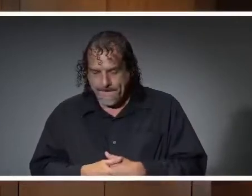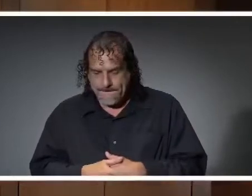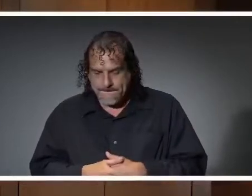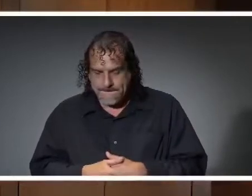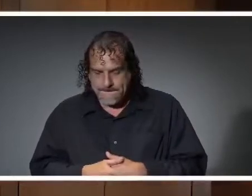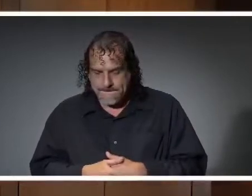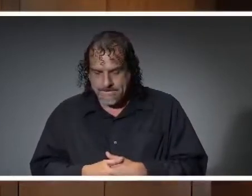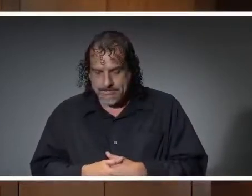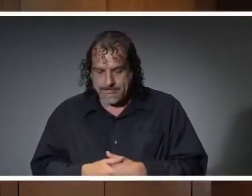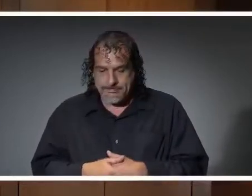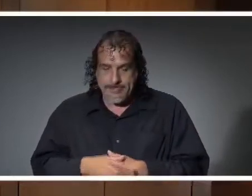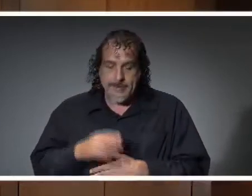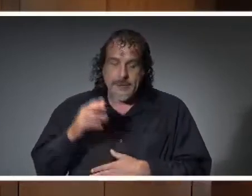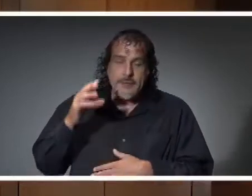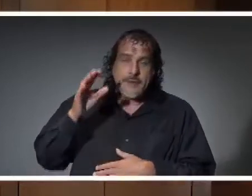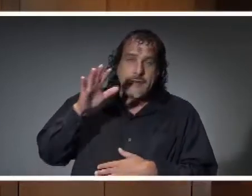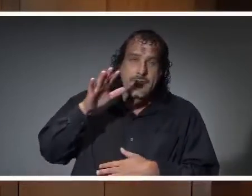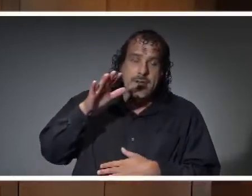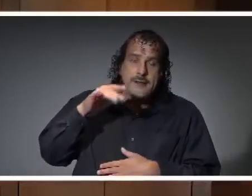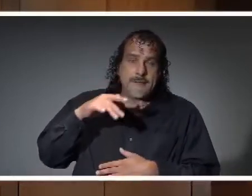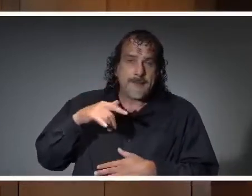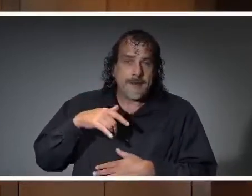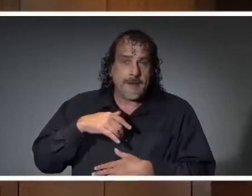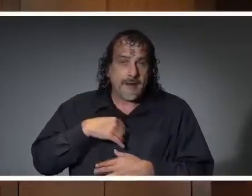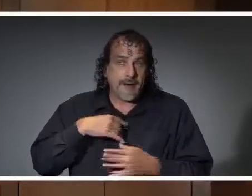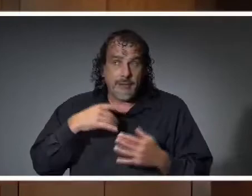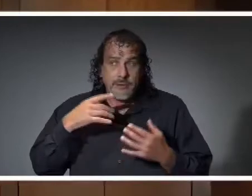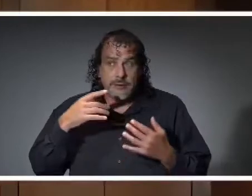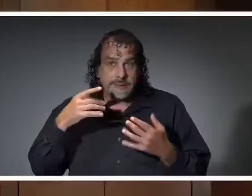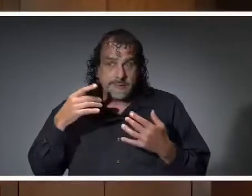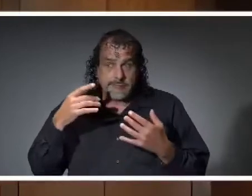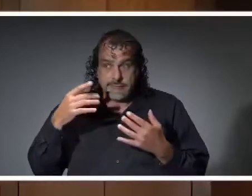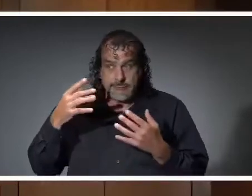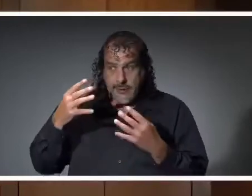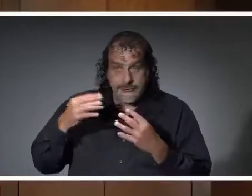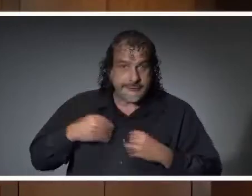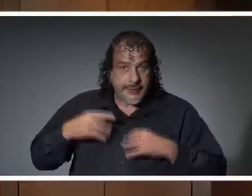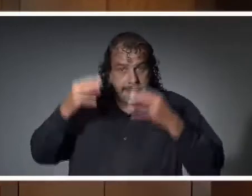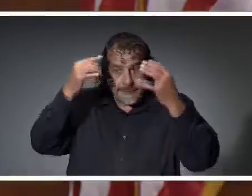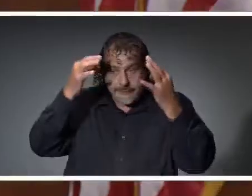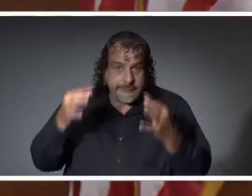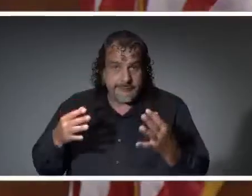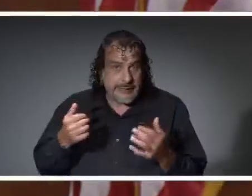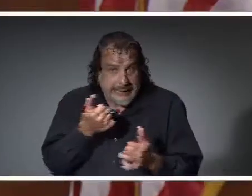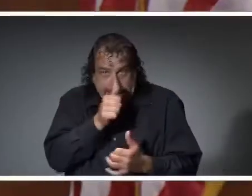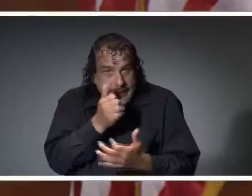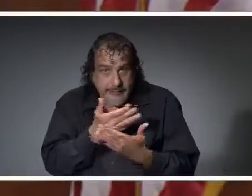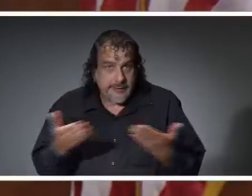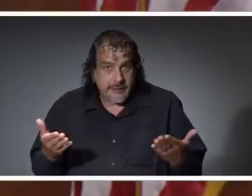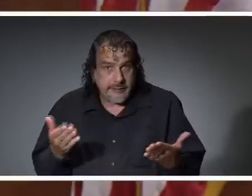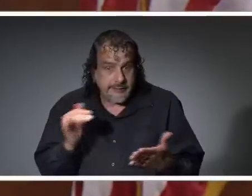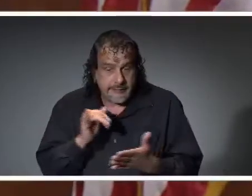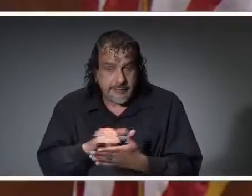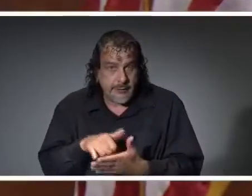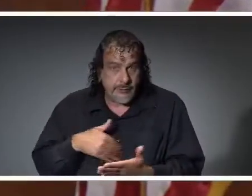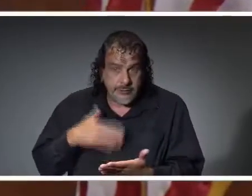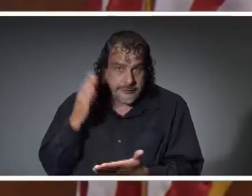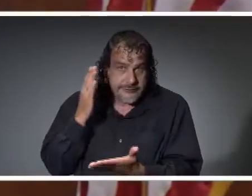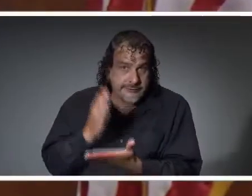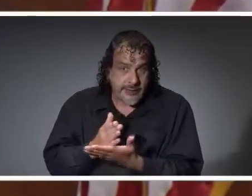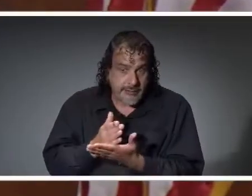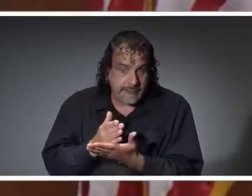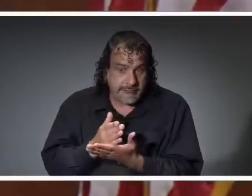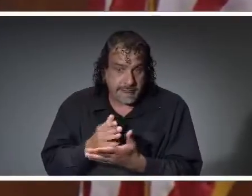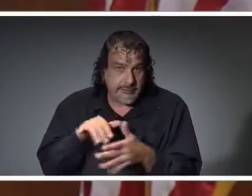Well, I would consider anything that would lead to short-term